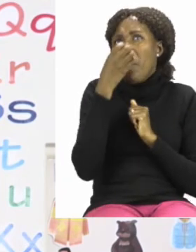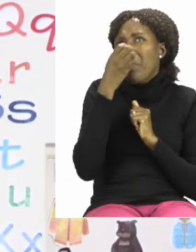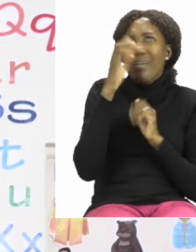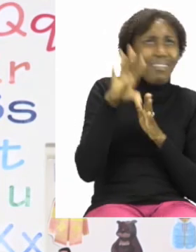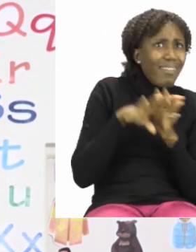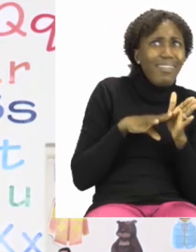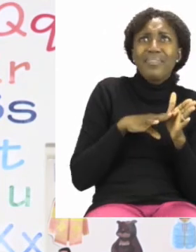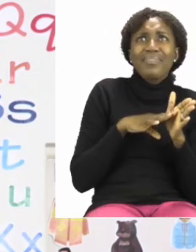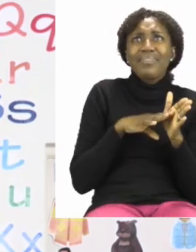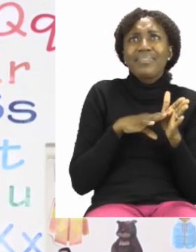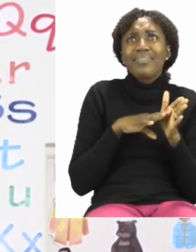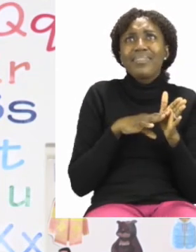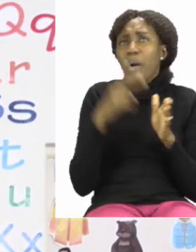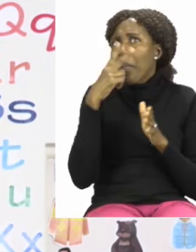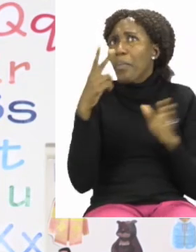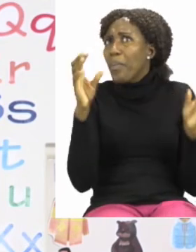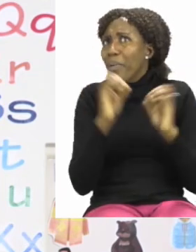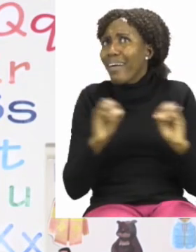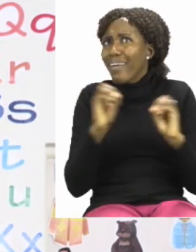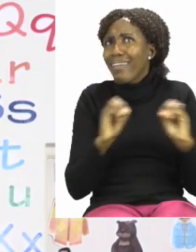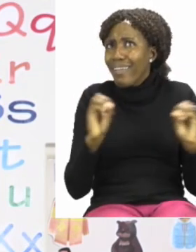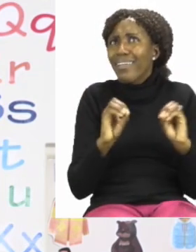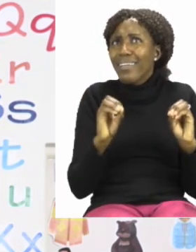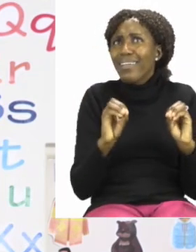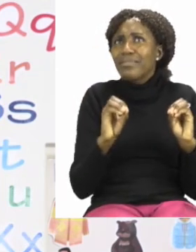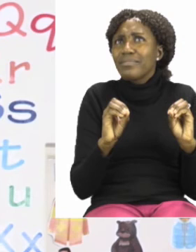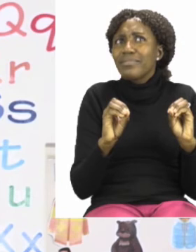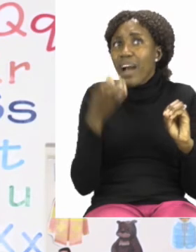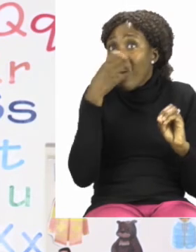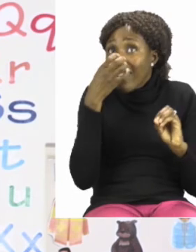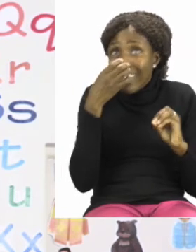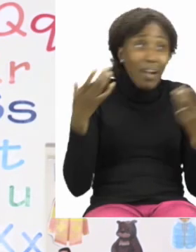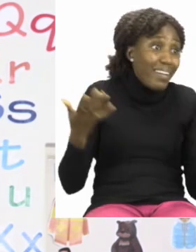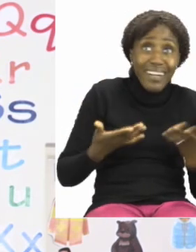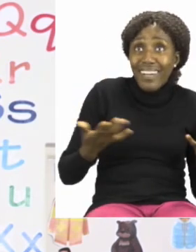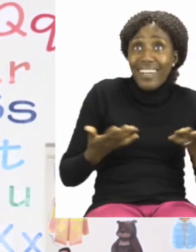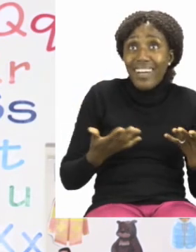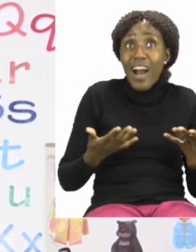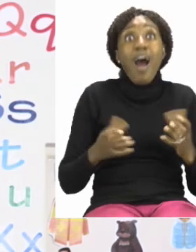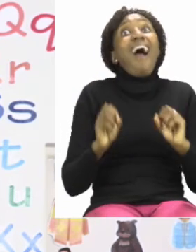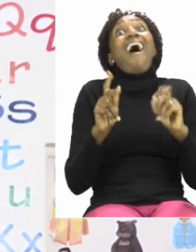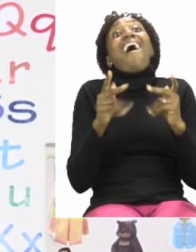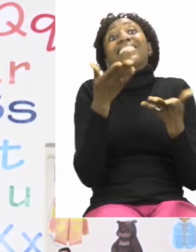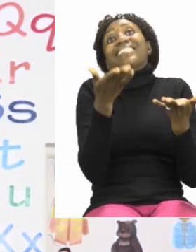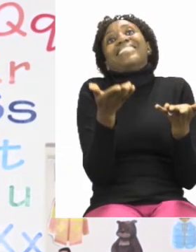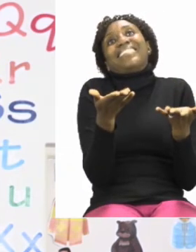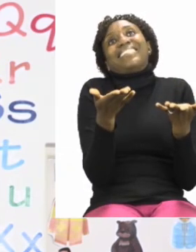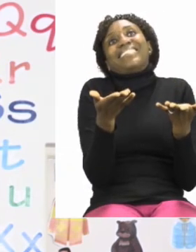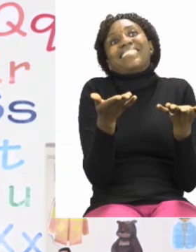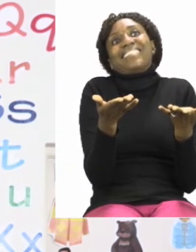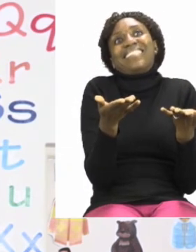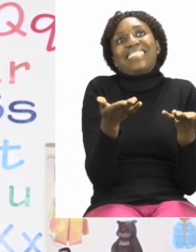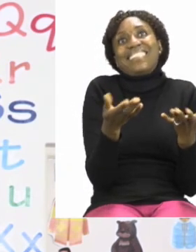and see me, but I haven't seen him today. Sashi? Oh! There you